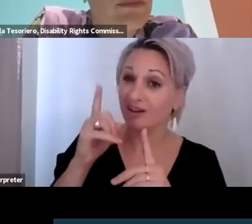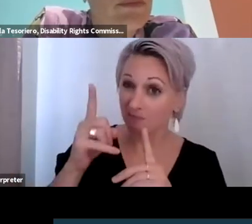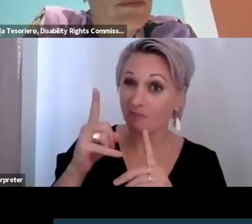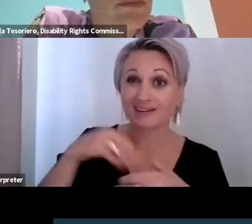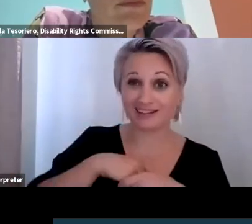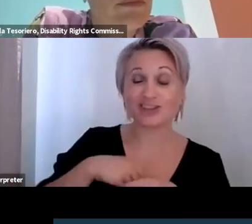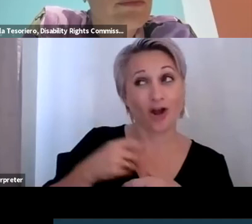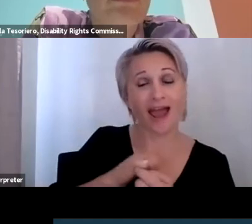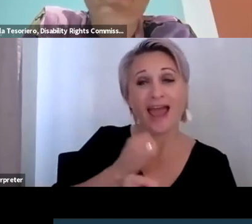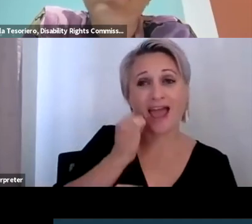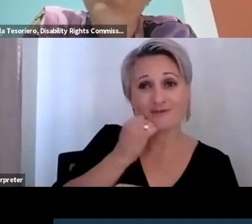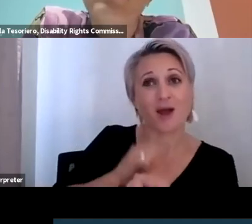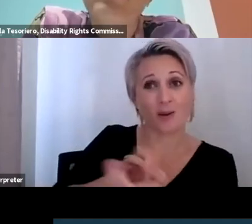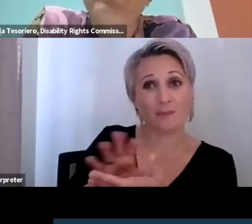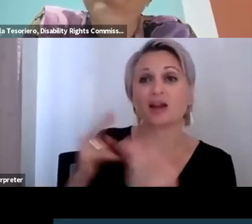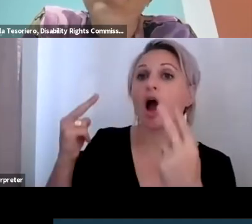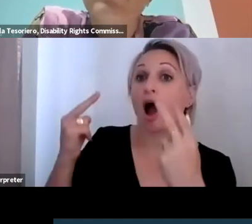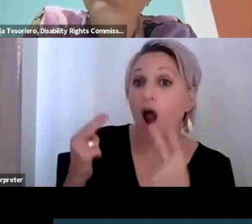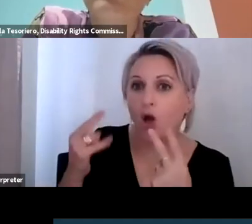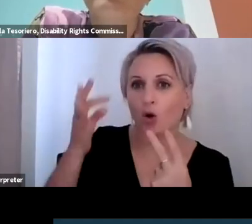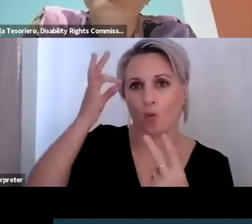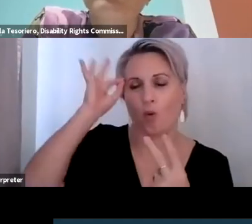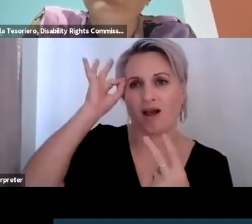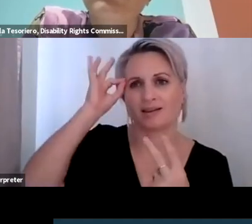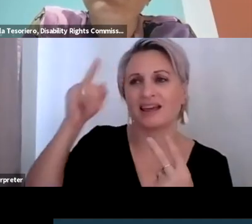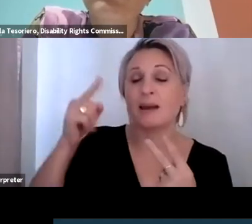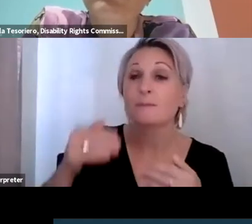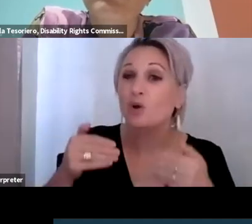worries me that going forward, my skin colour will disadvantage me.